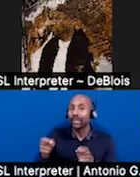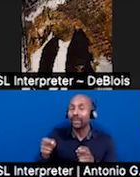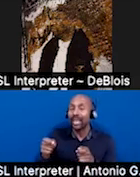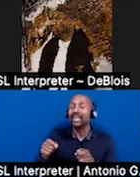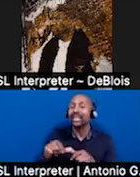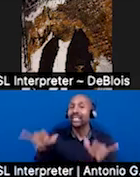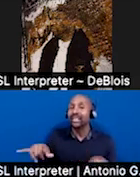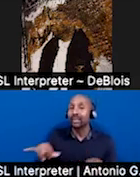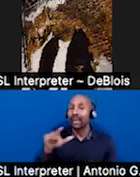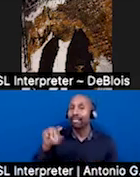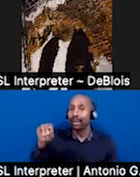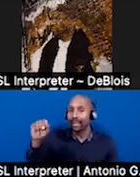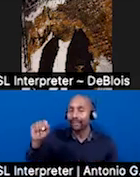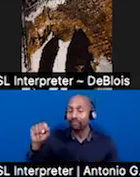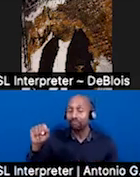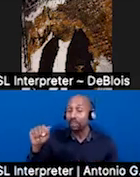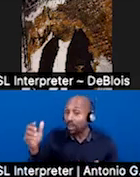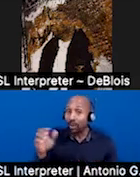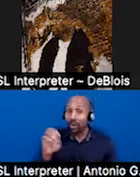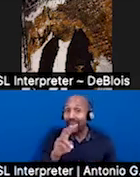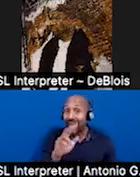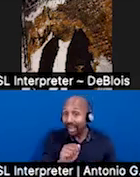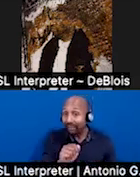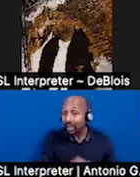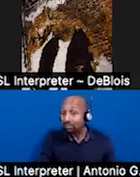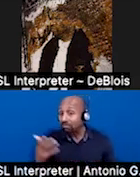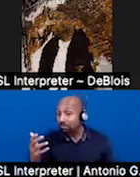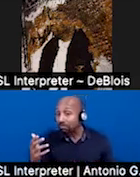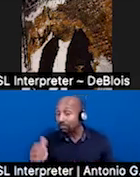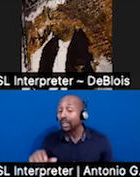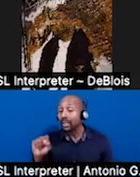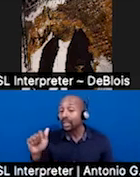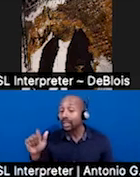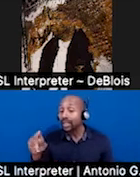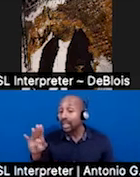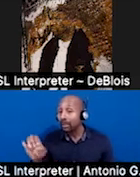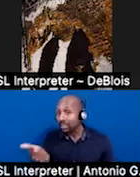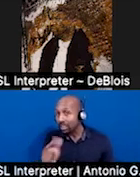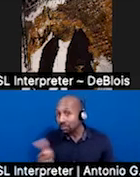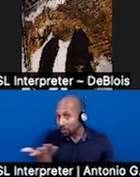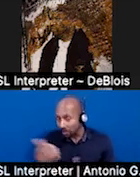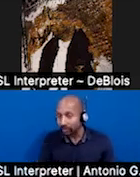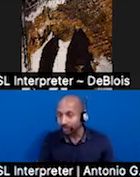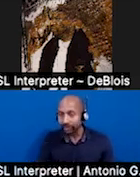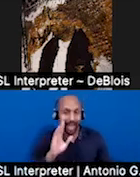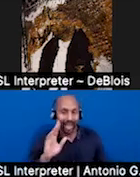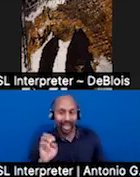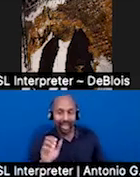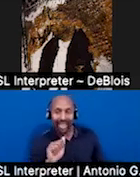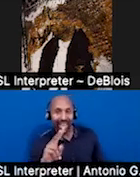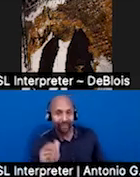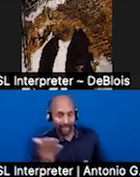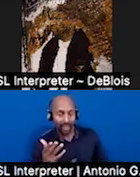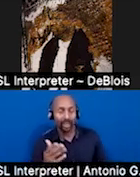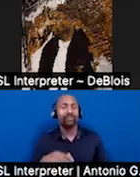either Ava or Salome to respond. Hi, this is Ava speaking. I would just like to preface for anyone